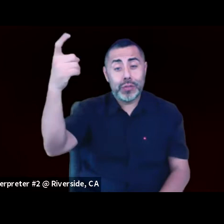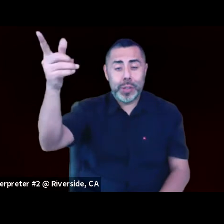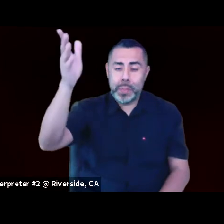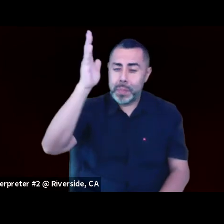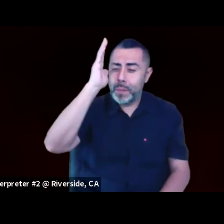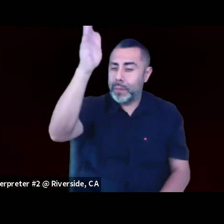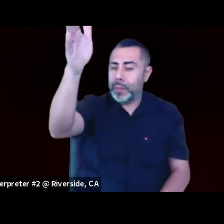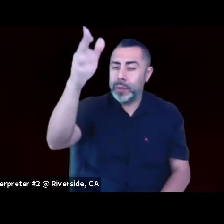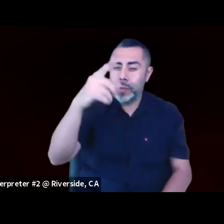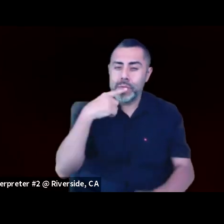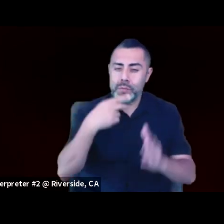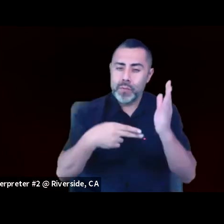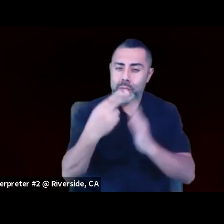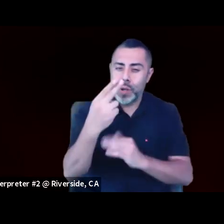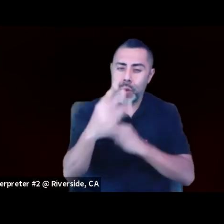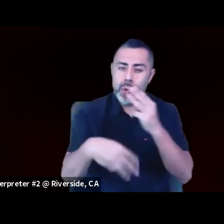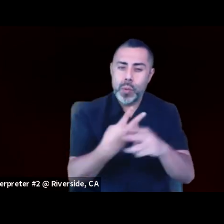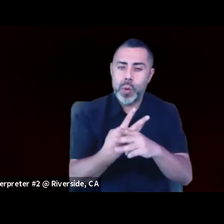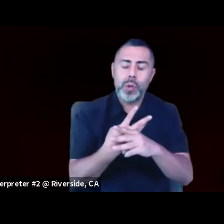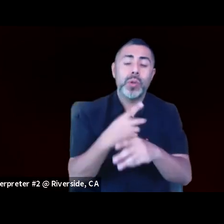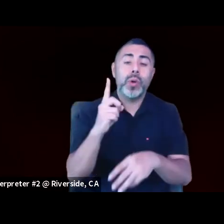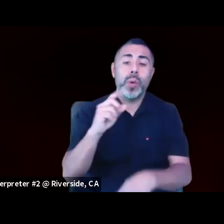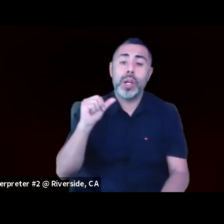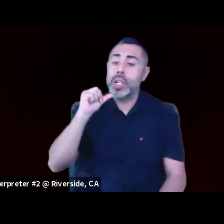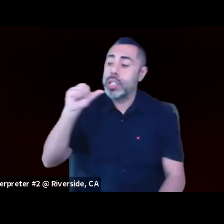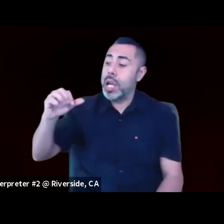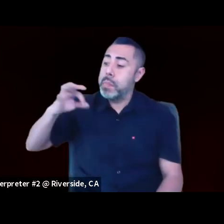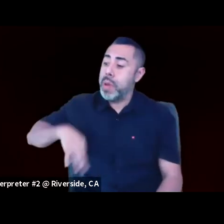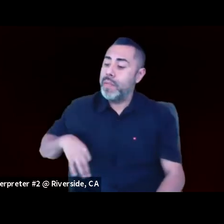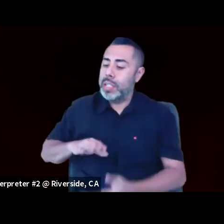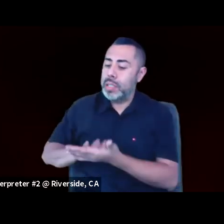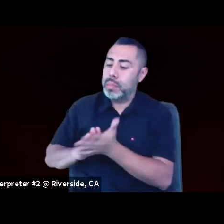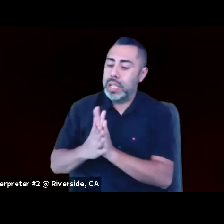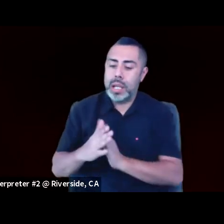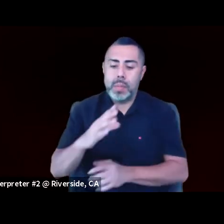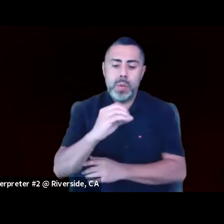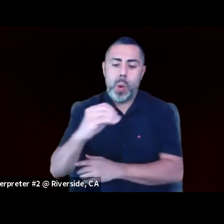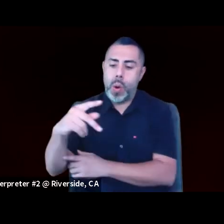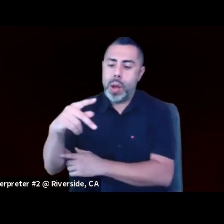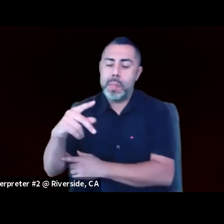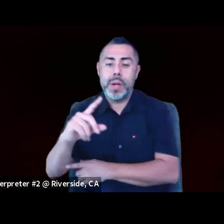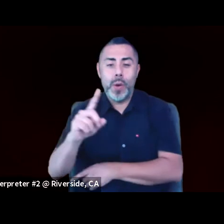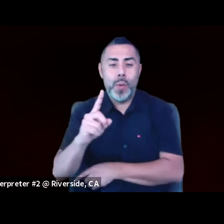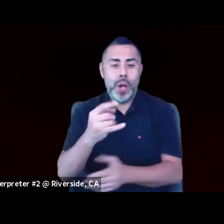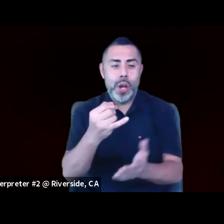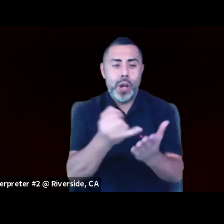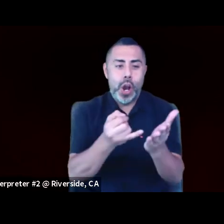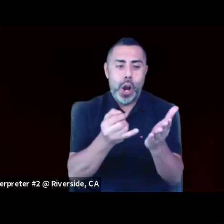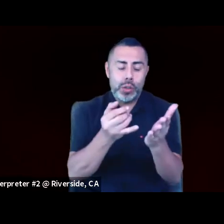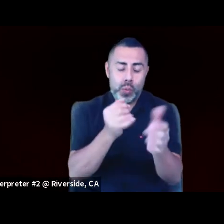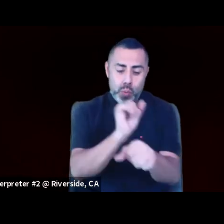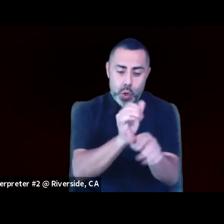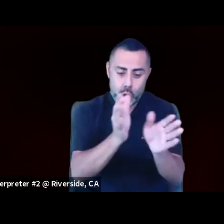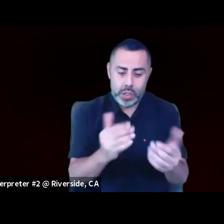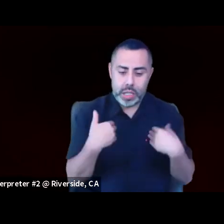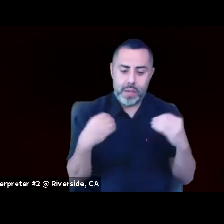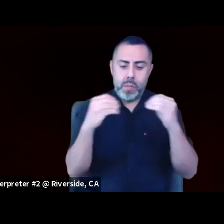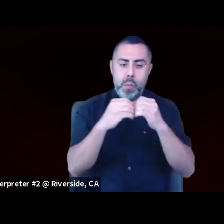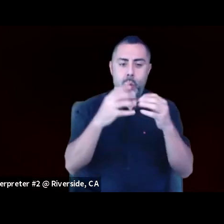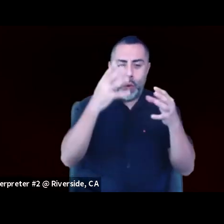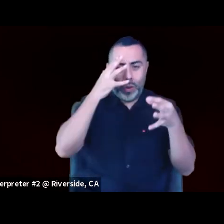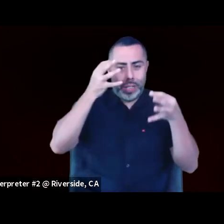where nonprofits become worker co-ops and arts workers have more decision-making power. But